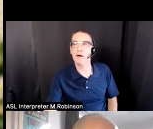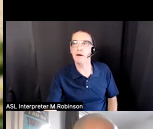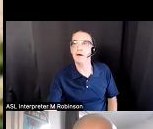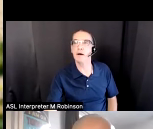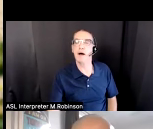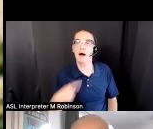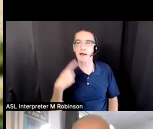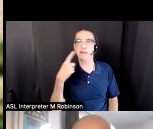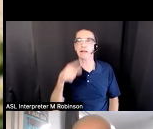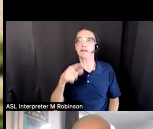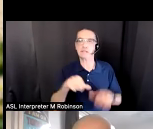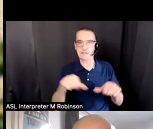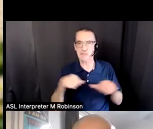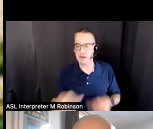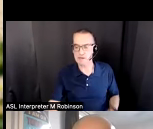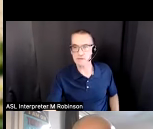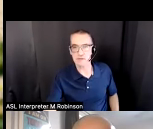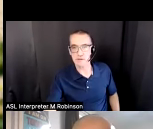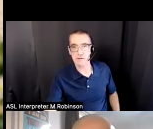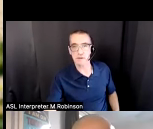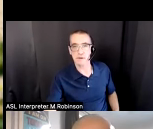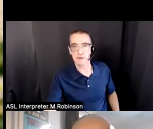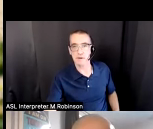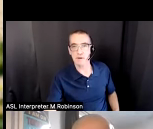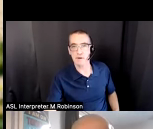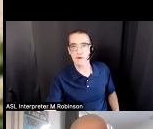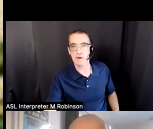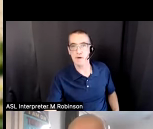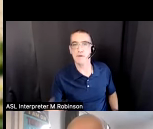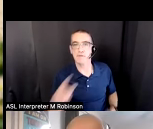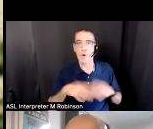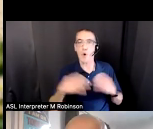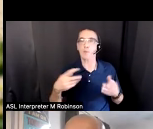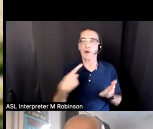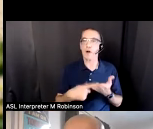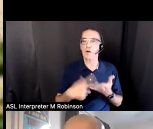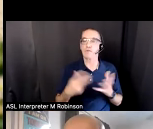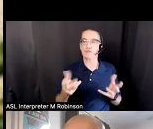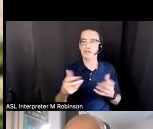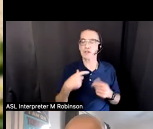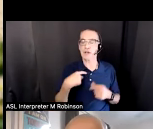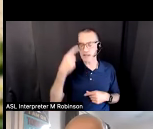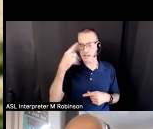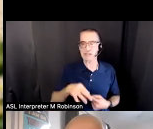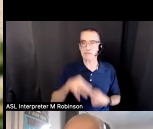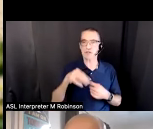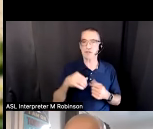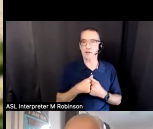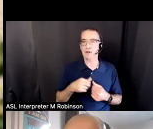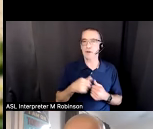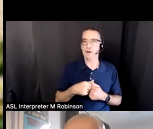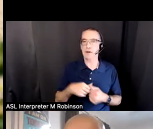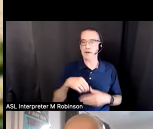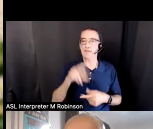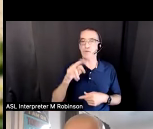this space, just for open conversation, I think especially in a virtual